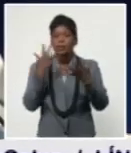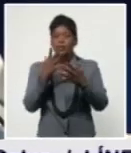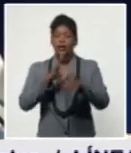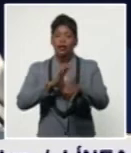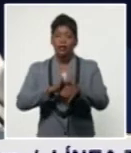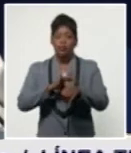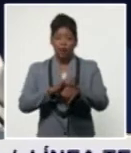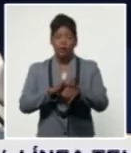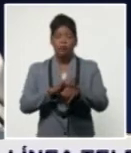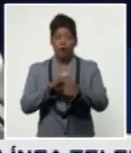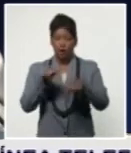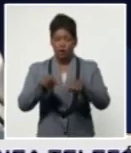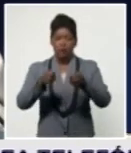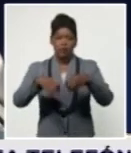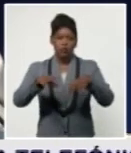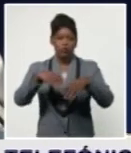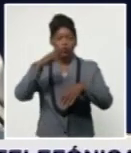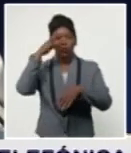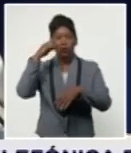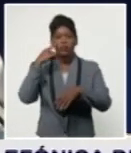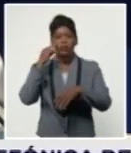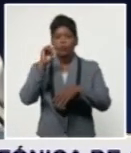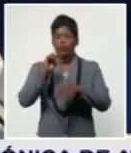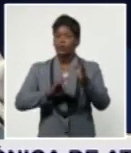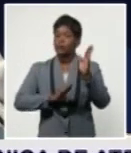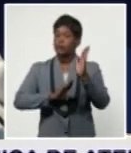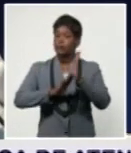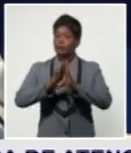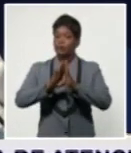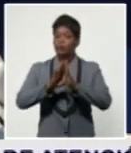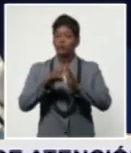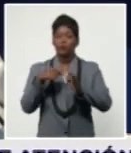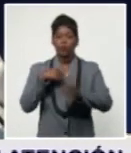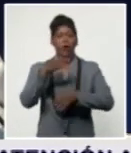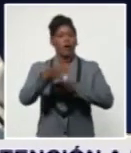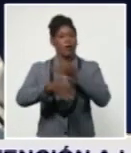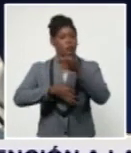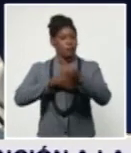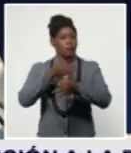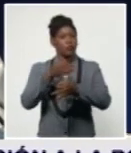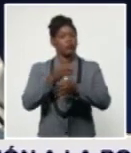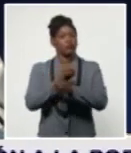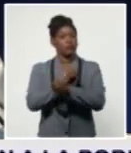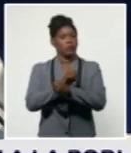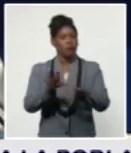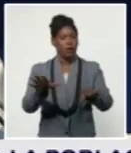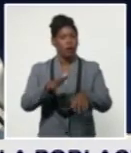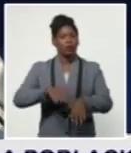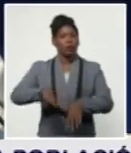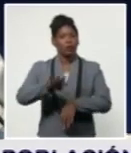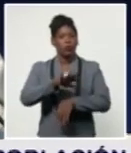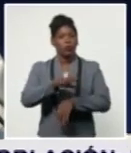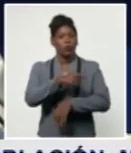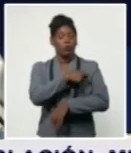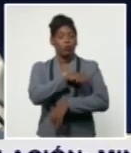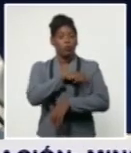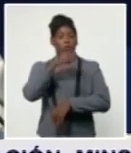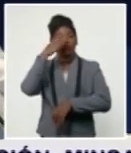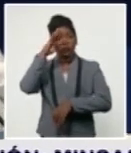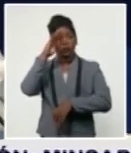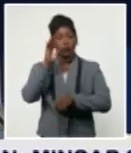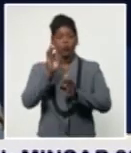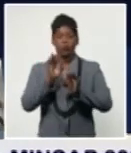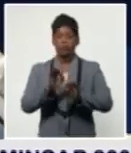we cannot hide it. We must feel very proud of this, but we must continue adopting